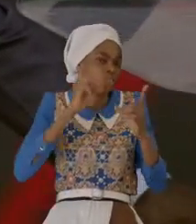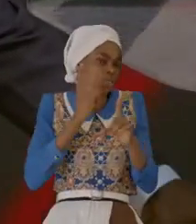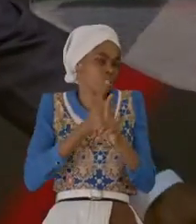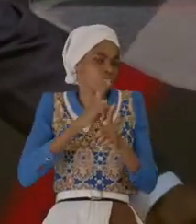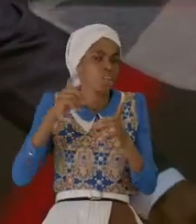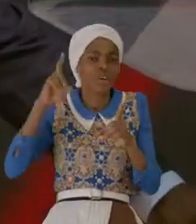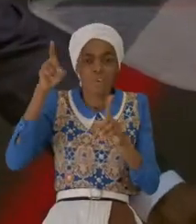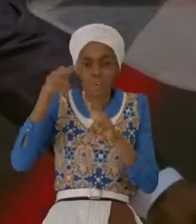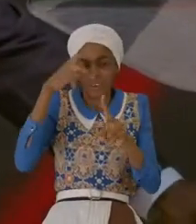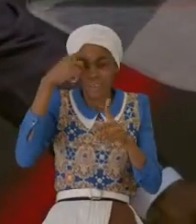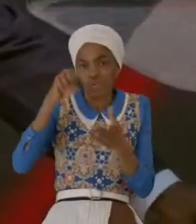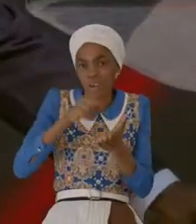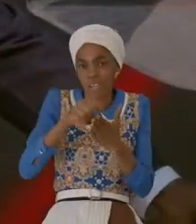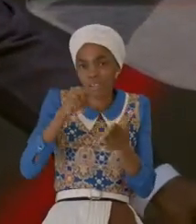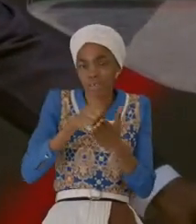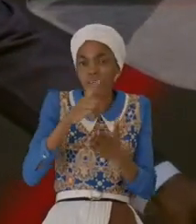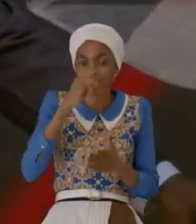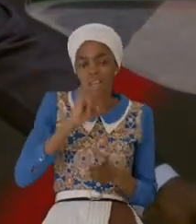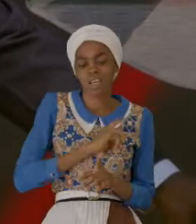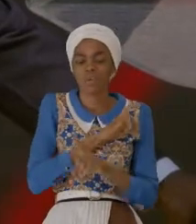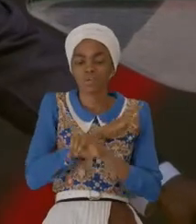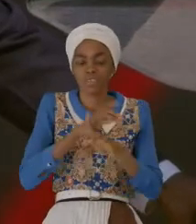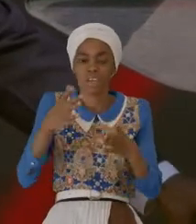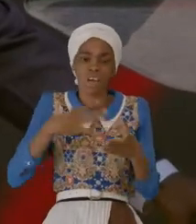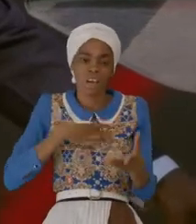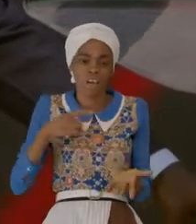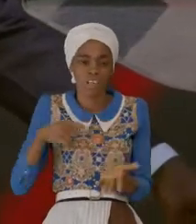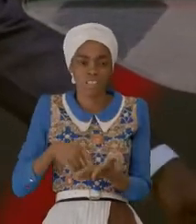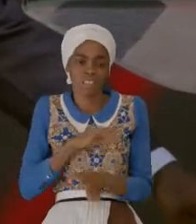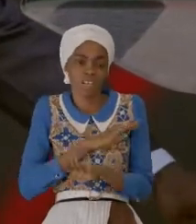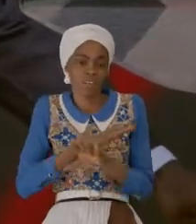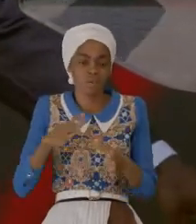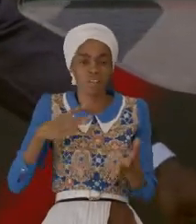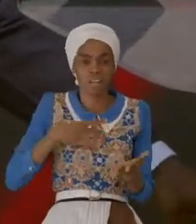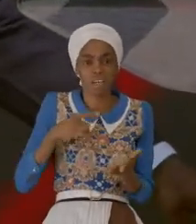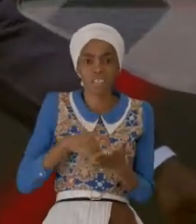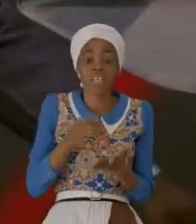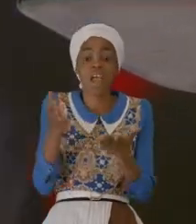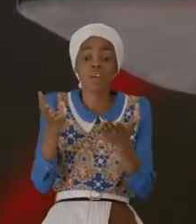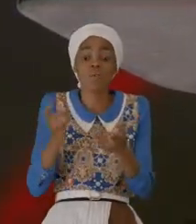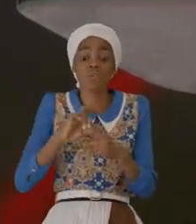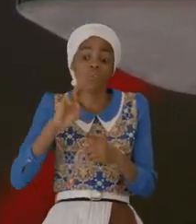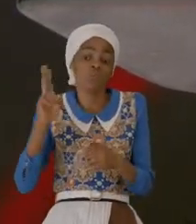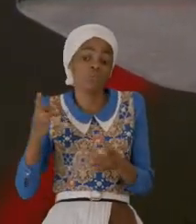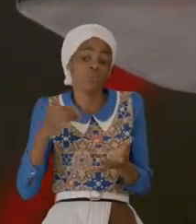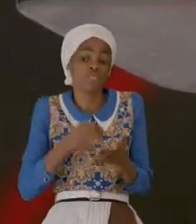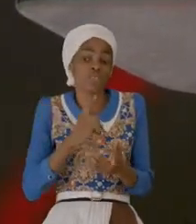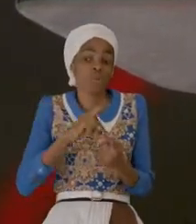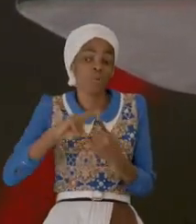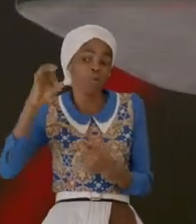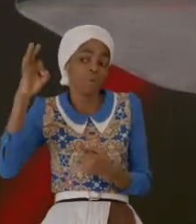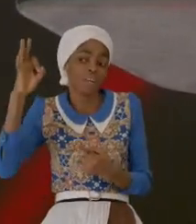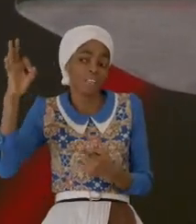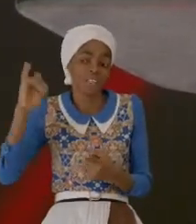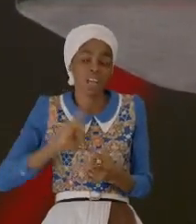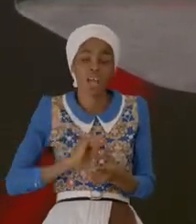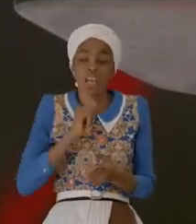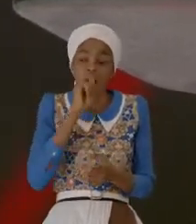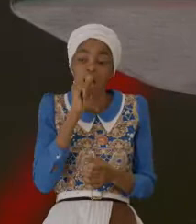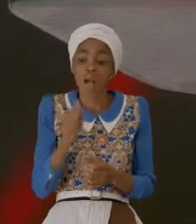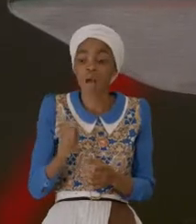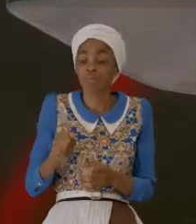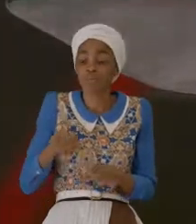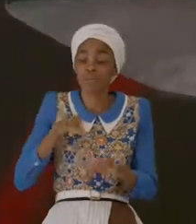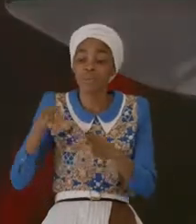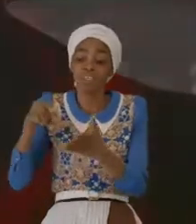that but I'm doing it so that I can win them it's like no